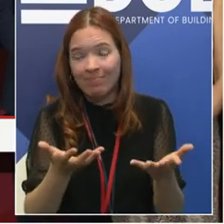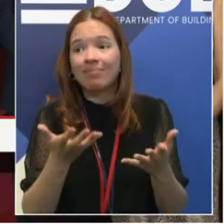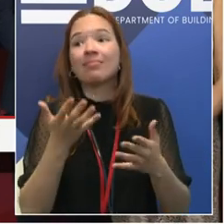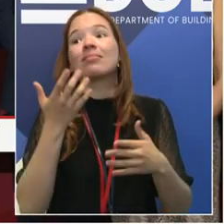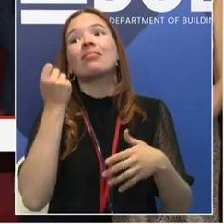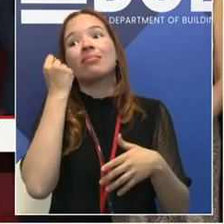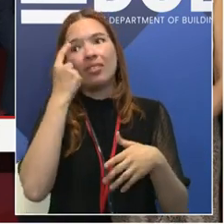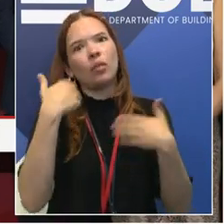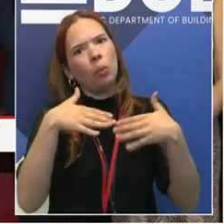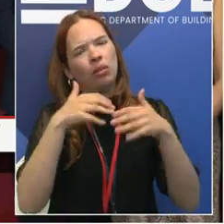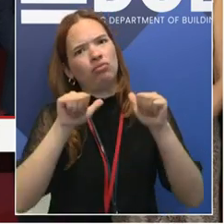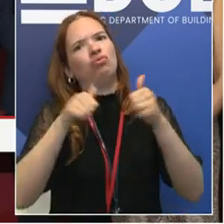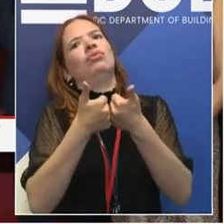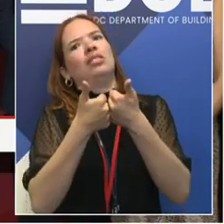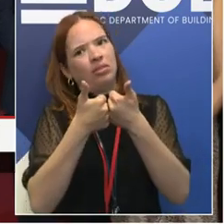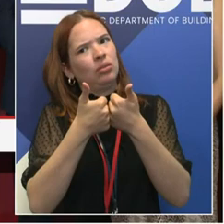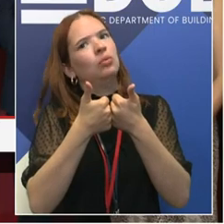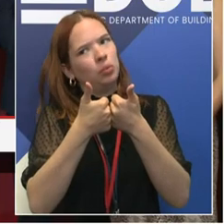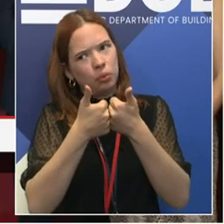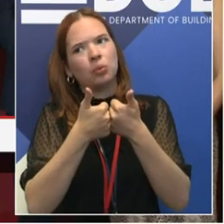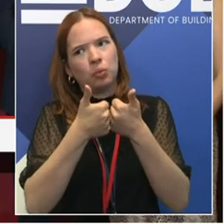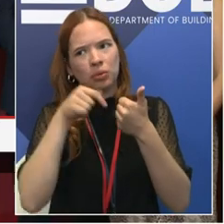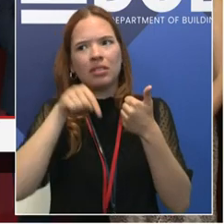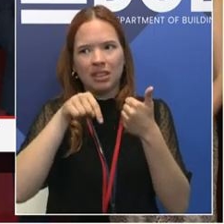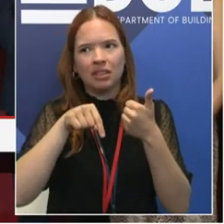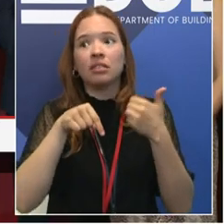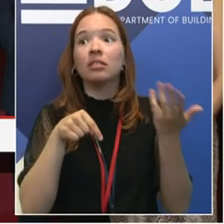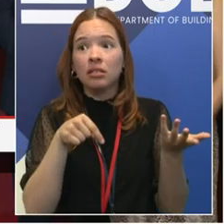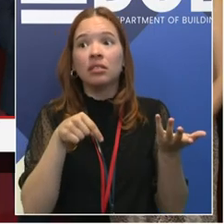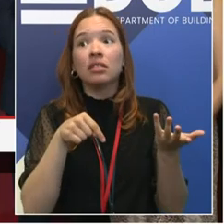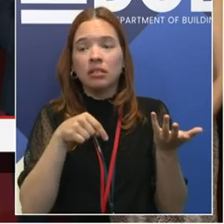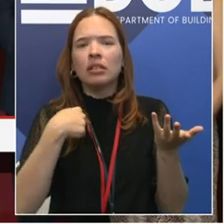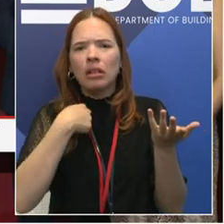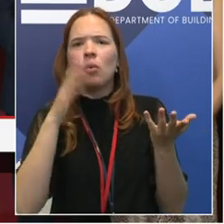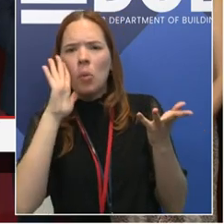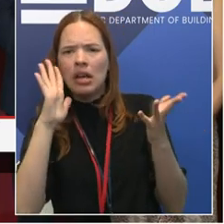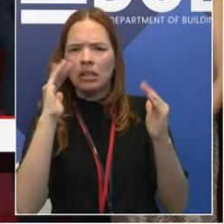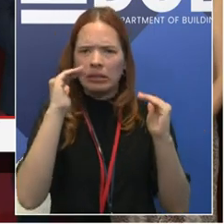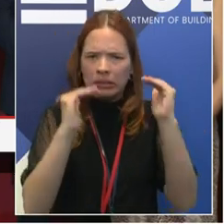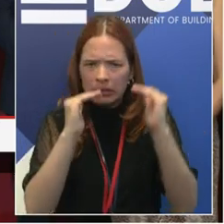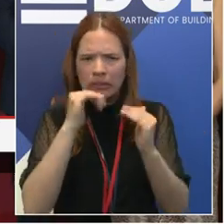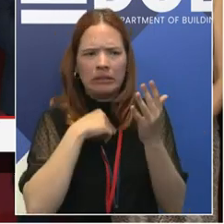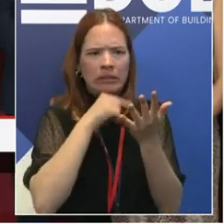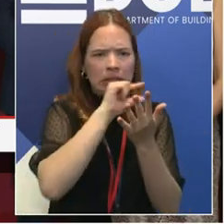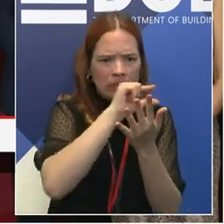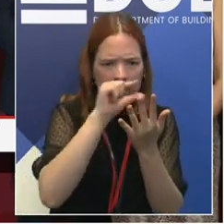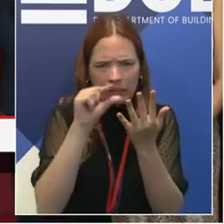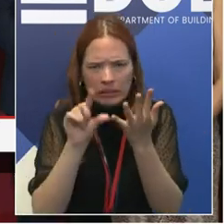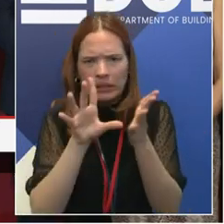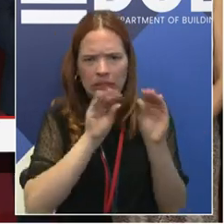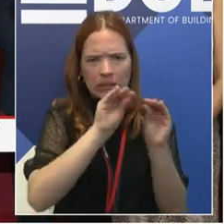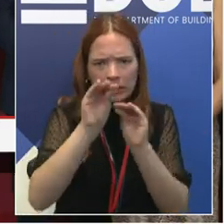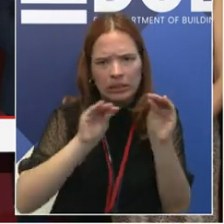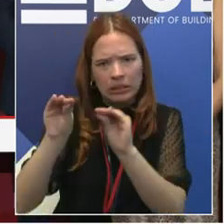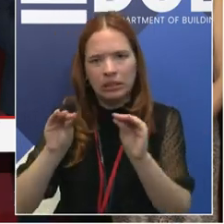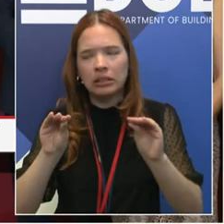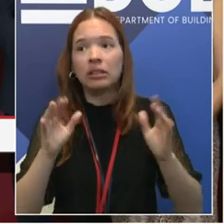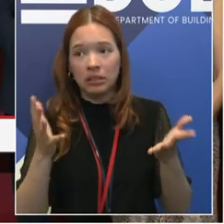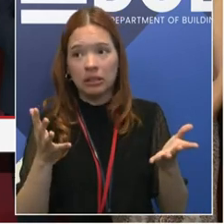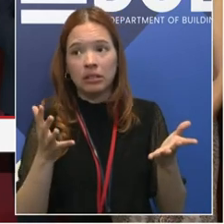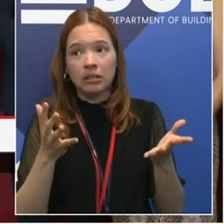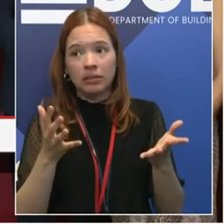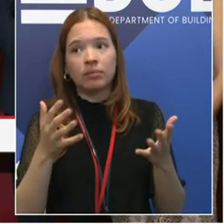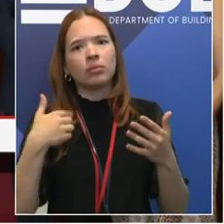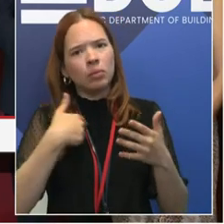the necessary vacancy cuts to balance the budget. But we are calling on all of our agencies to work